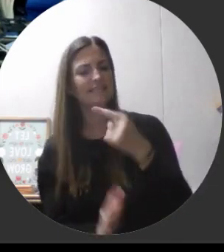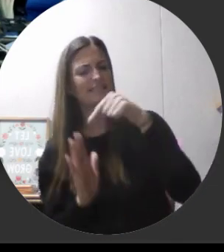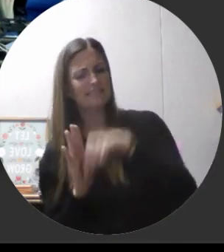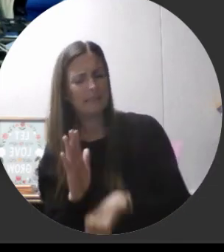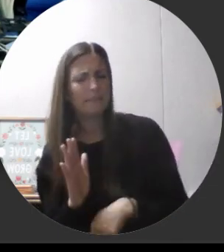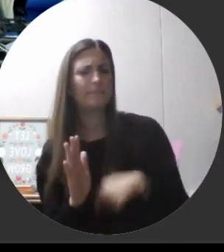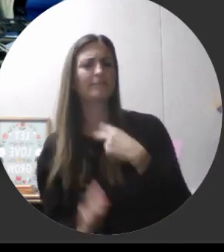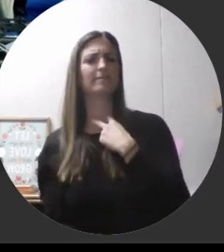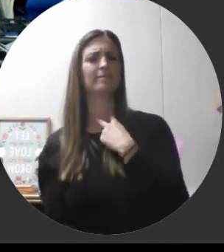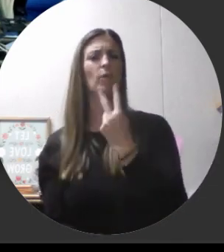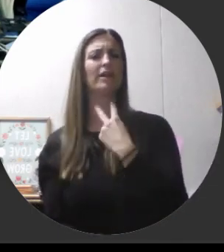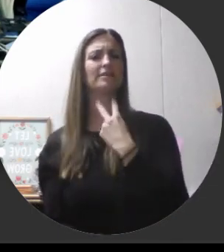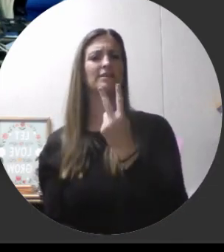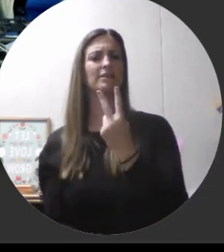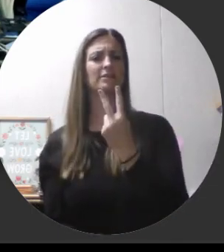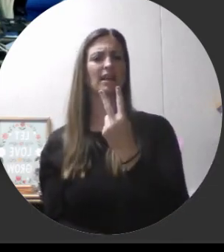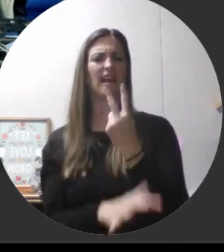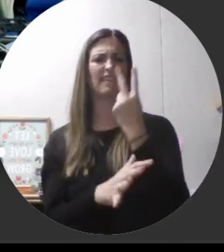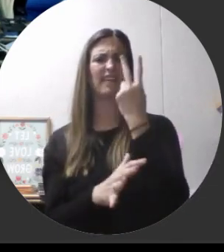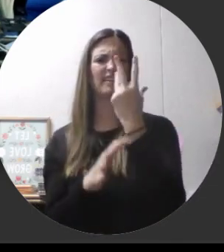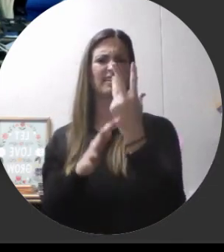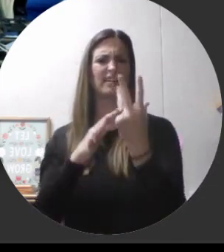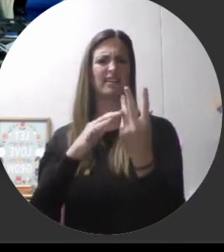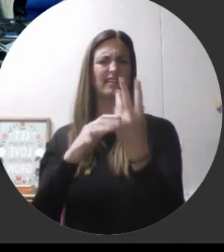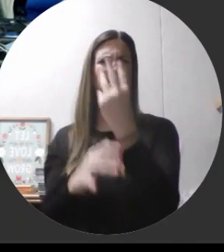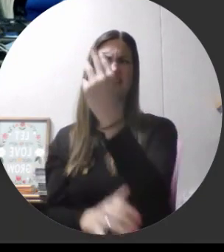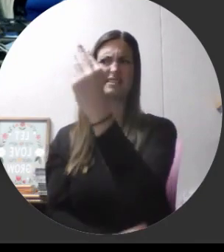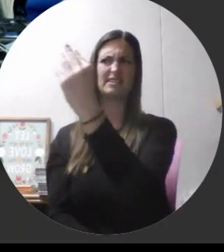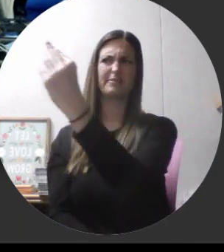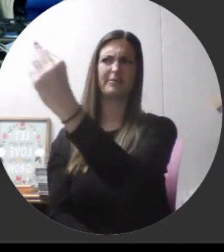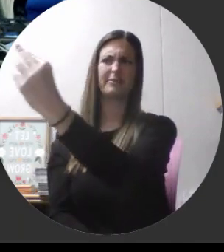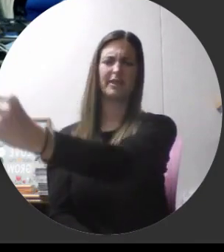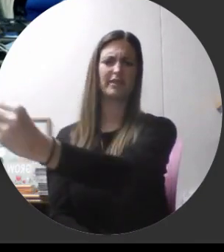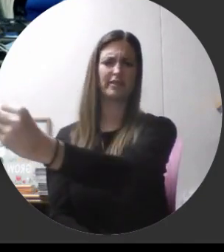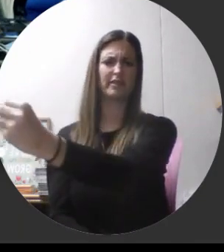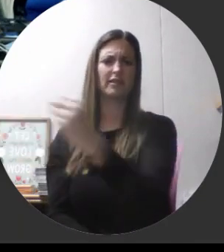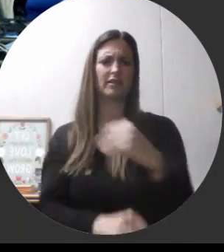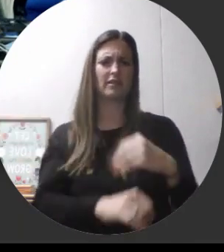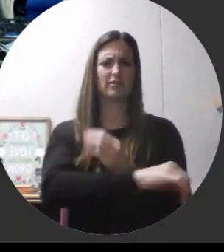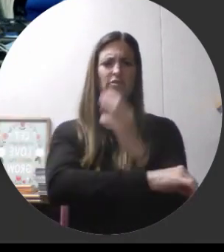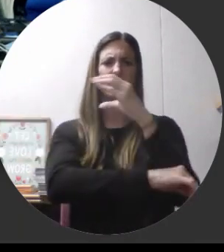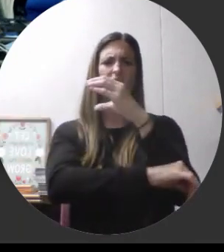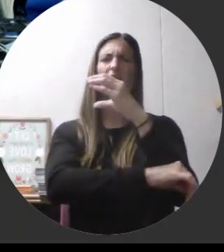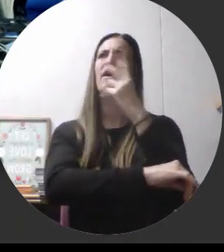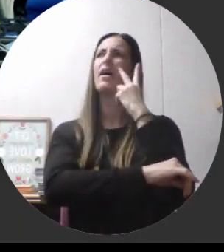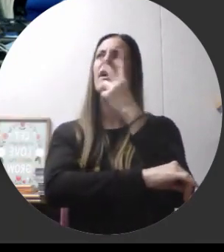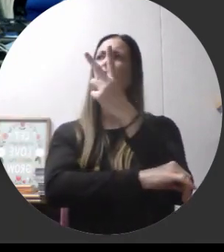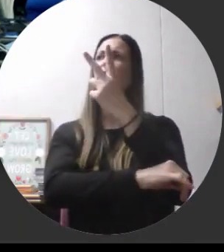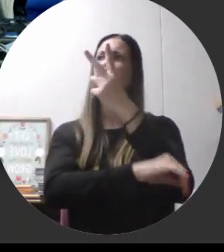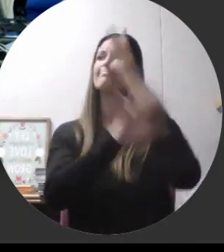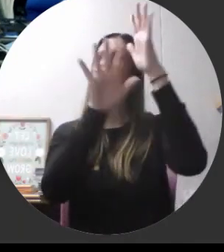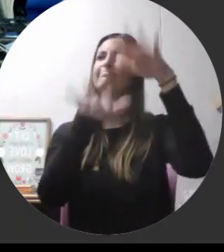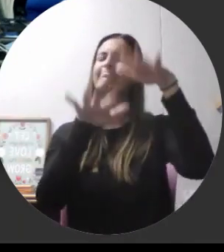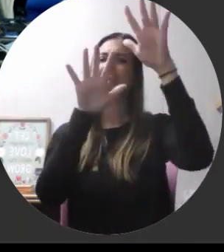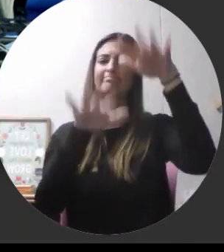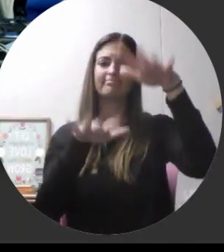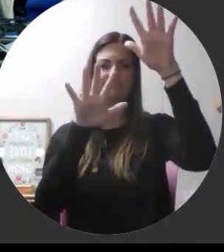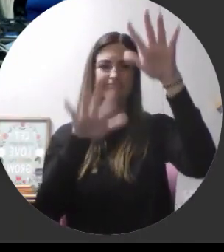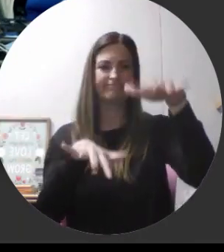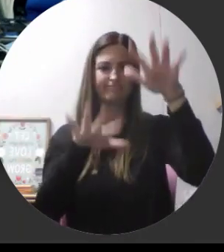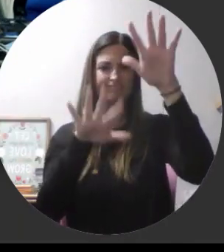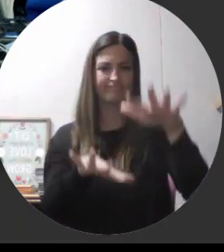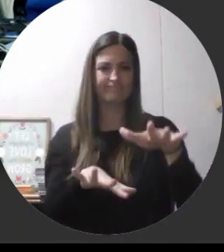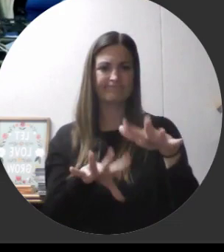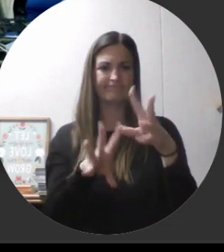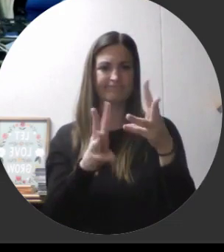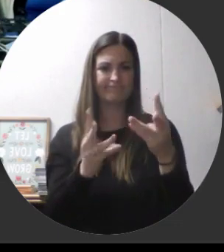shrill. Then they went away, and as they disappeared, a steady cold rain began to fall. By evening, the rain had stopped, but